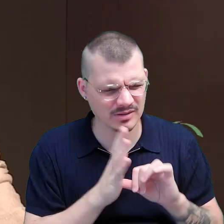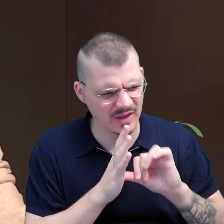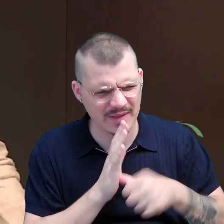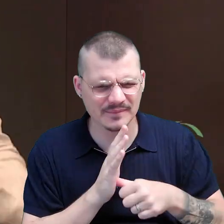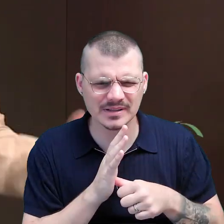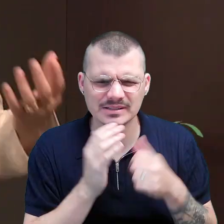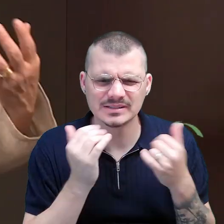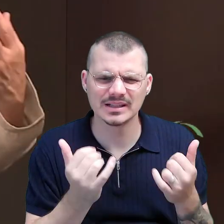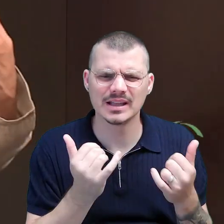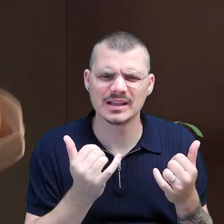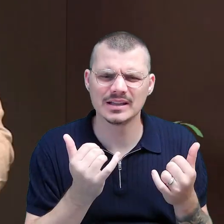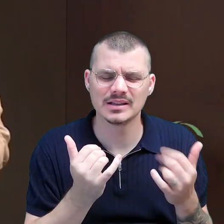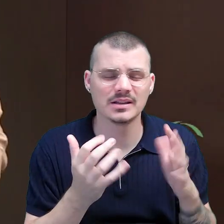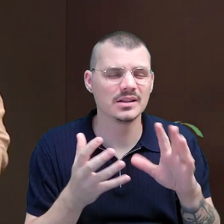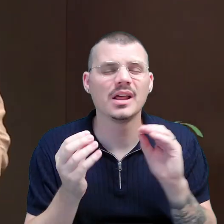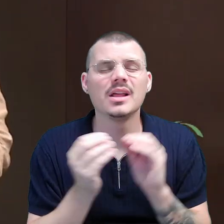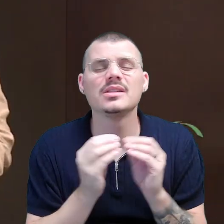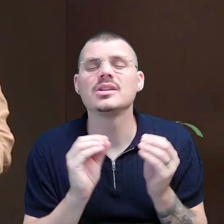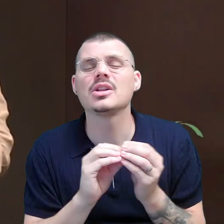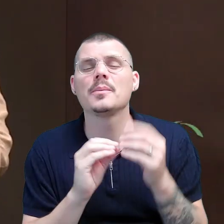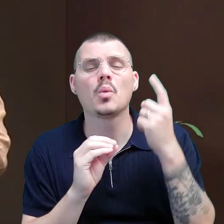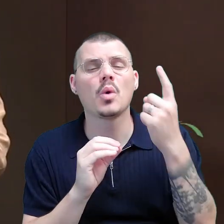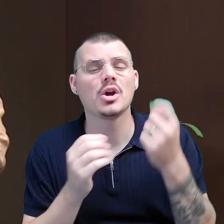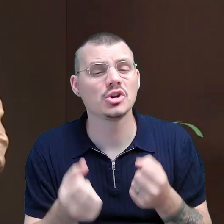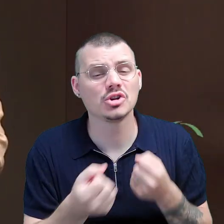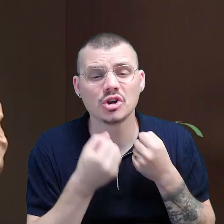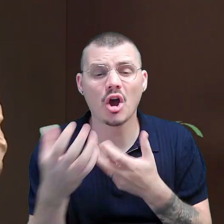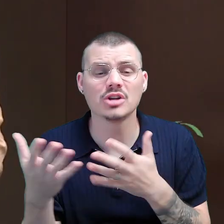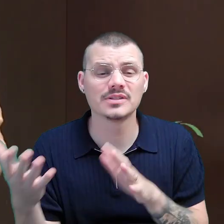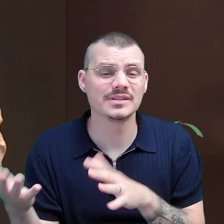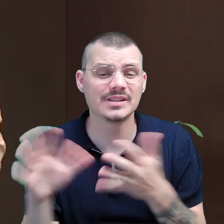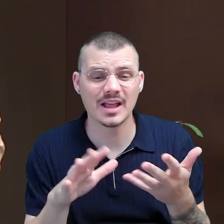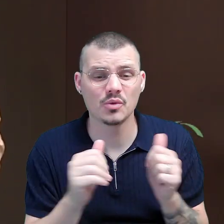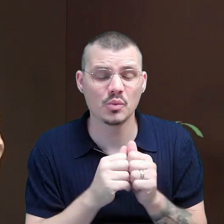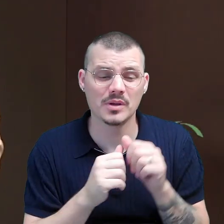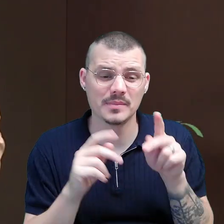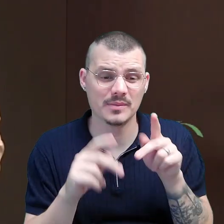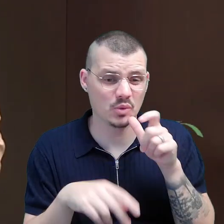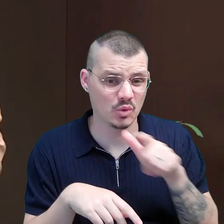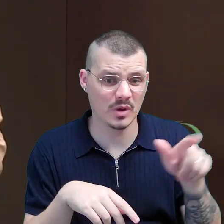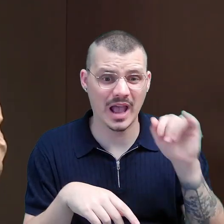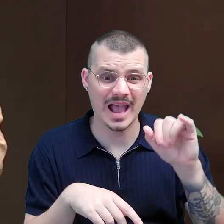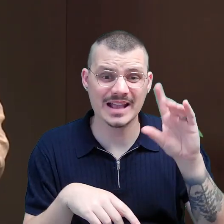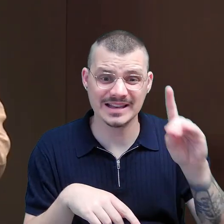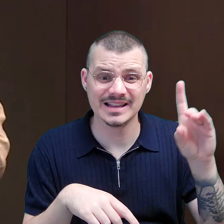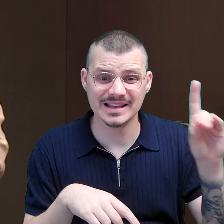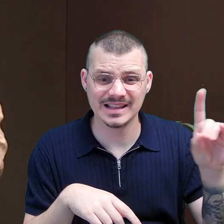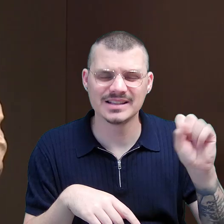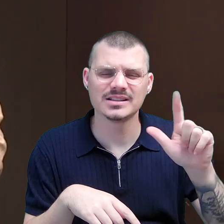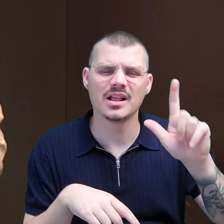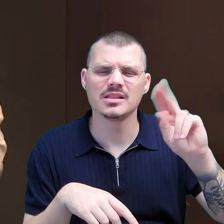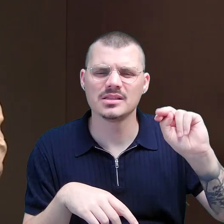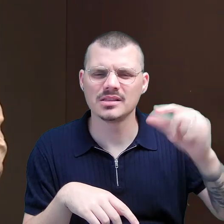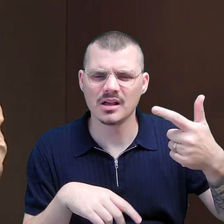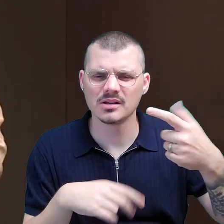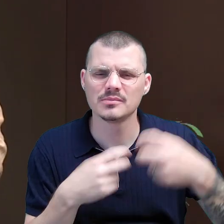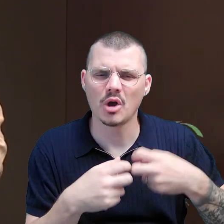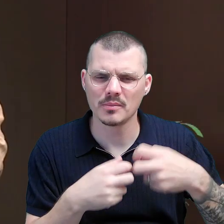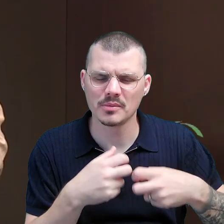today? The number one cause of death in people with IDD is lung